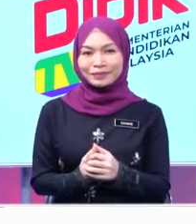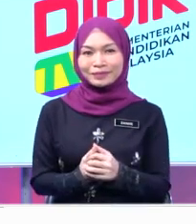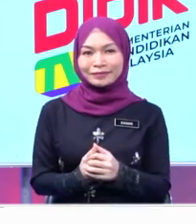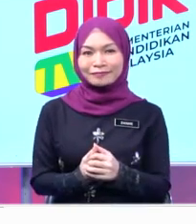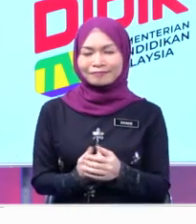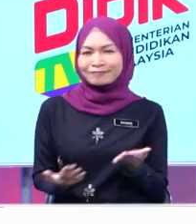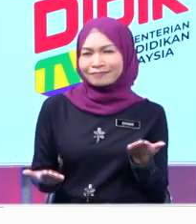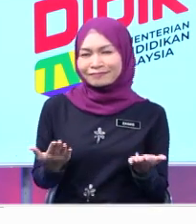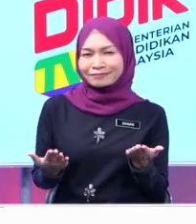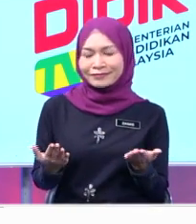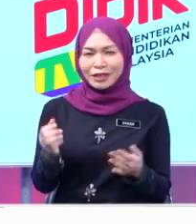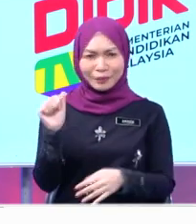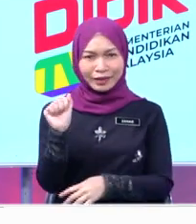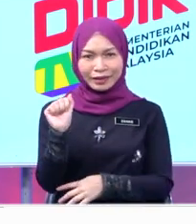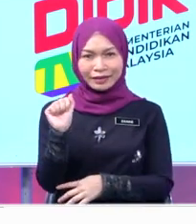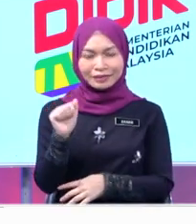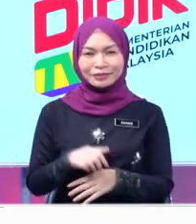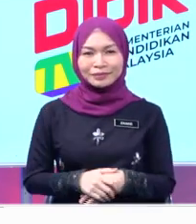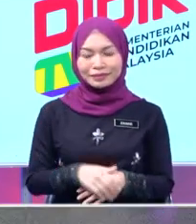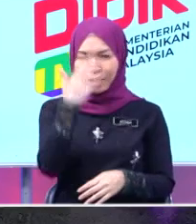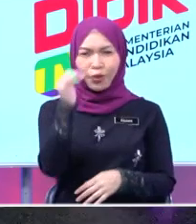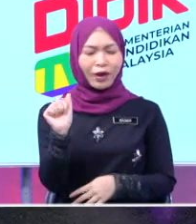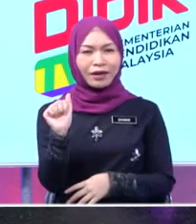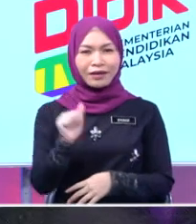Maybe A. Why A?